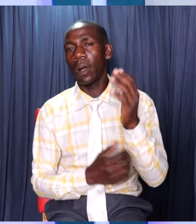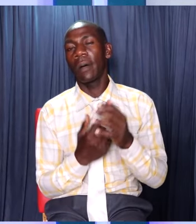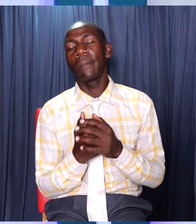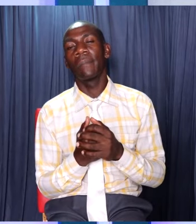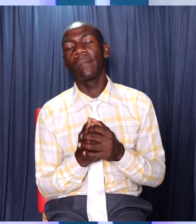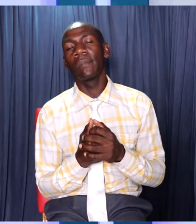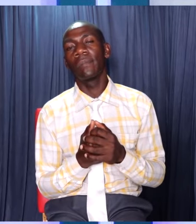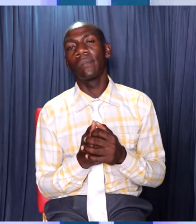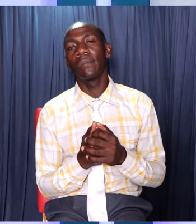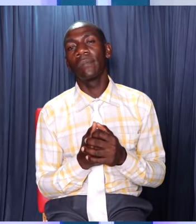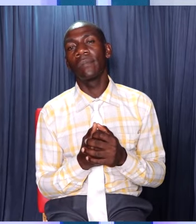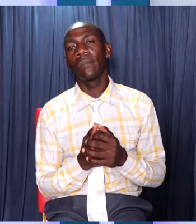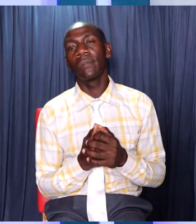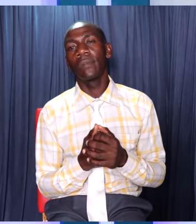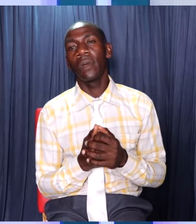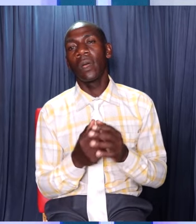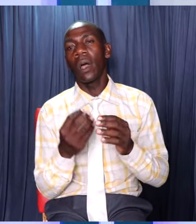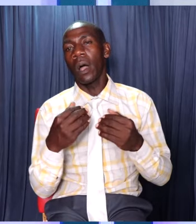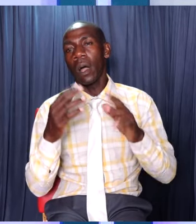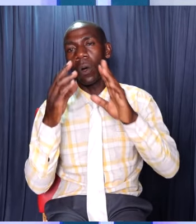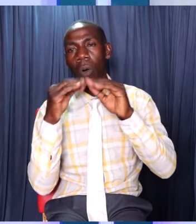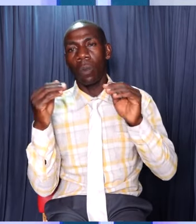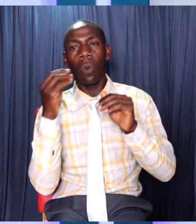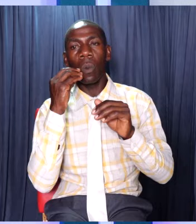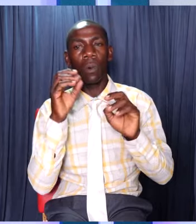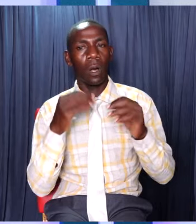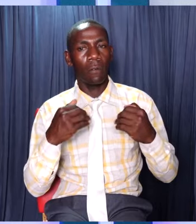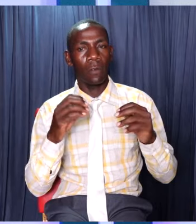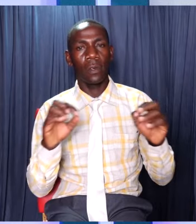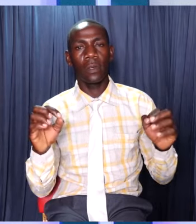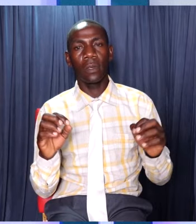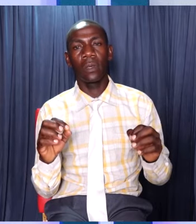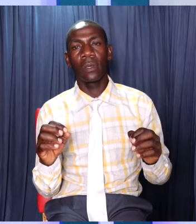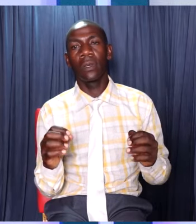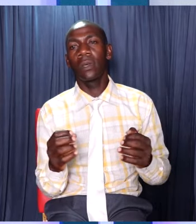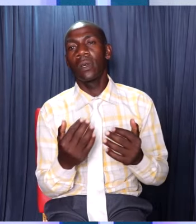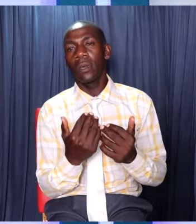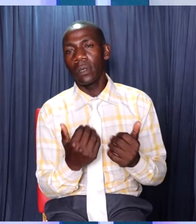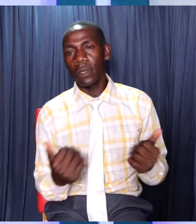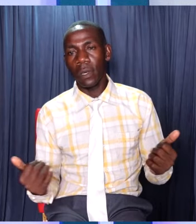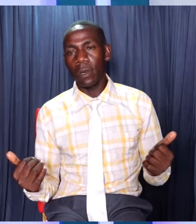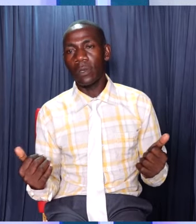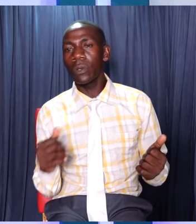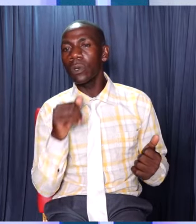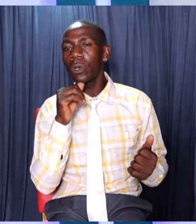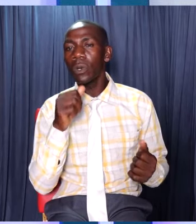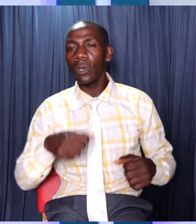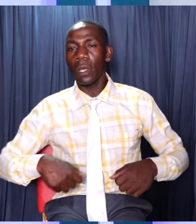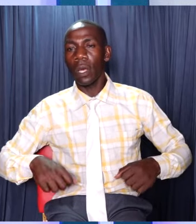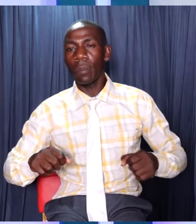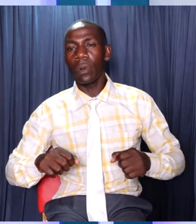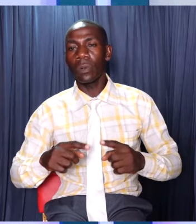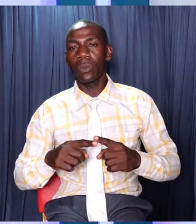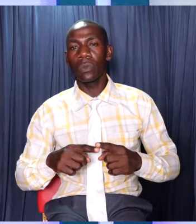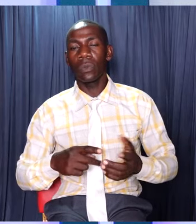Very destitute in life. Makao sina. I never had a home. Watoto wangu walinishinda kusomesha. My children, I could not